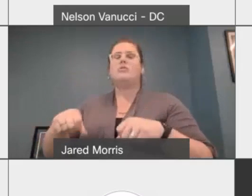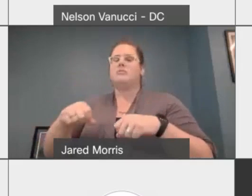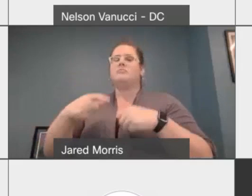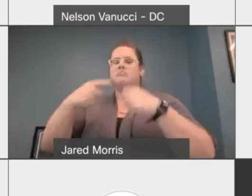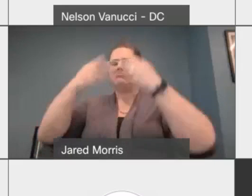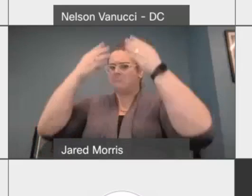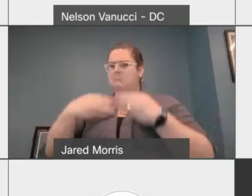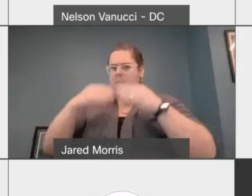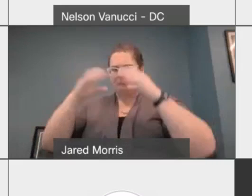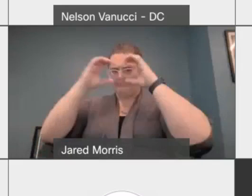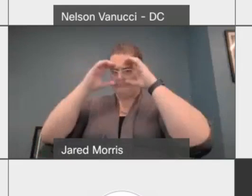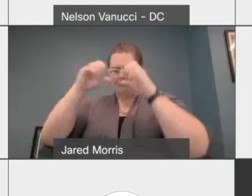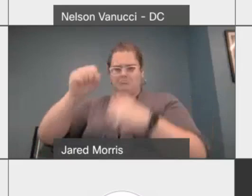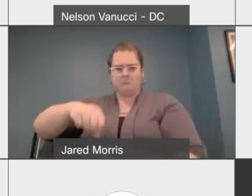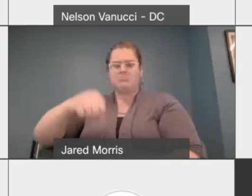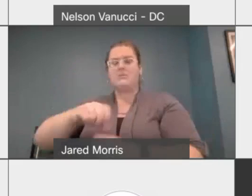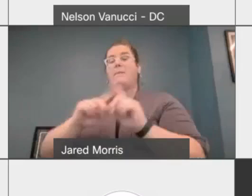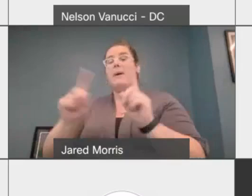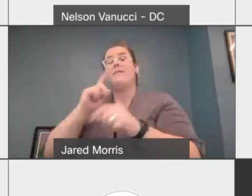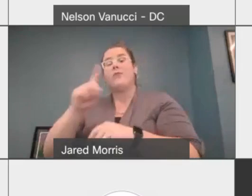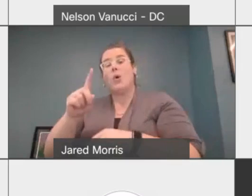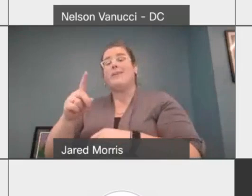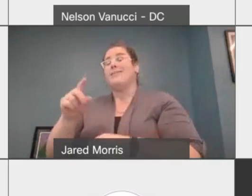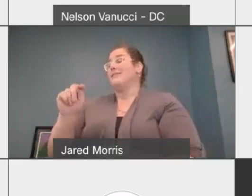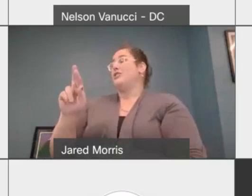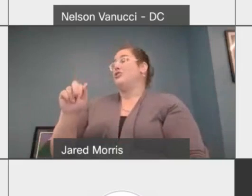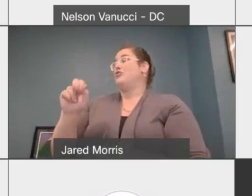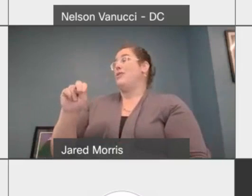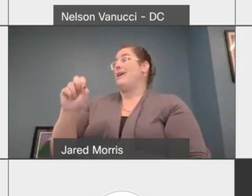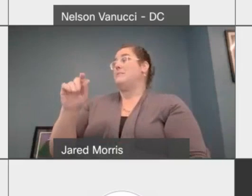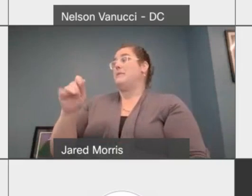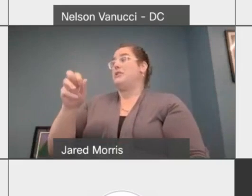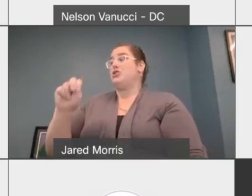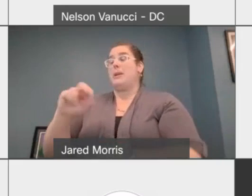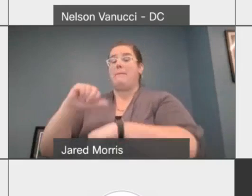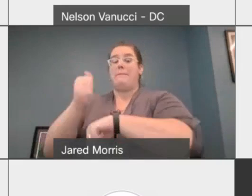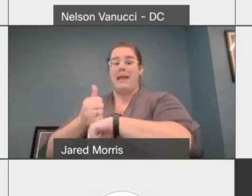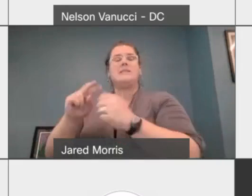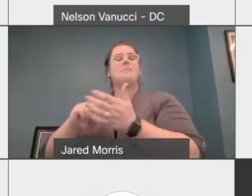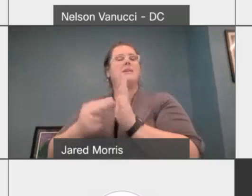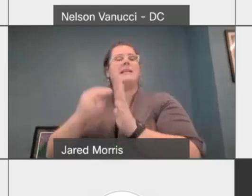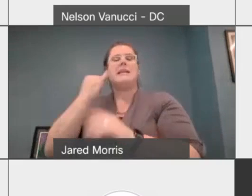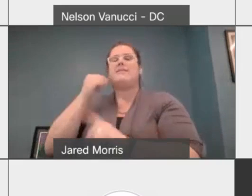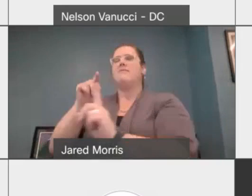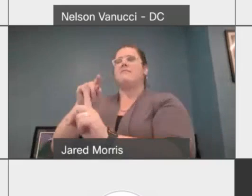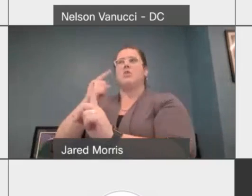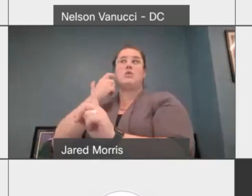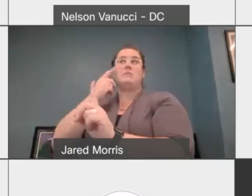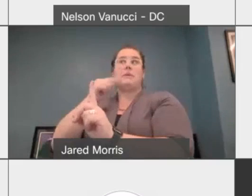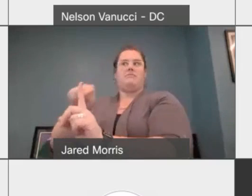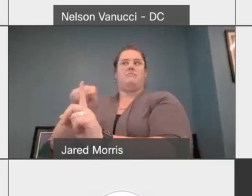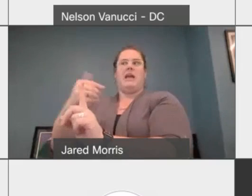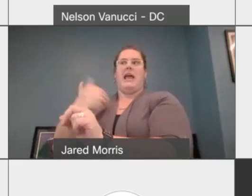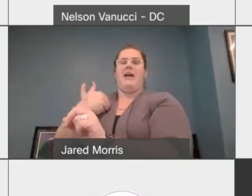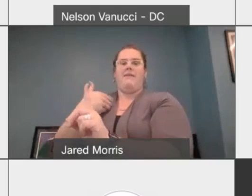also for transmission-based precautions, that would cover those with suspected or confirmed COVID-19 infection, in